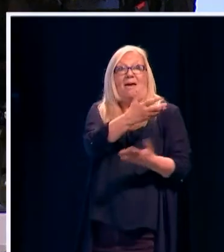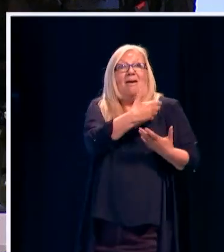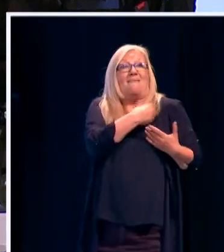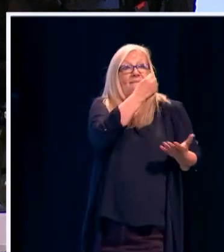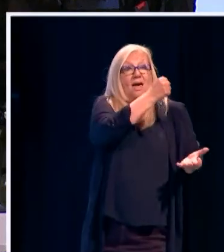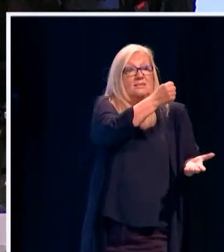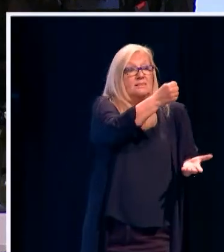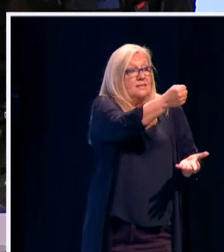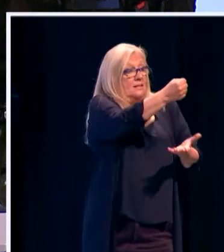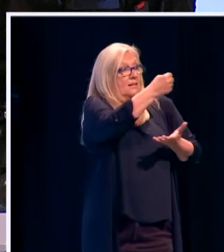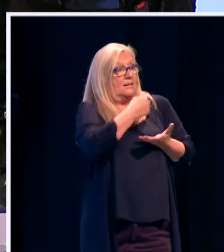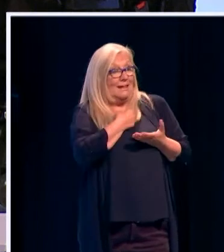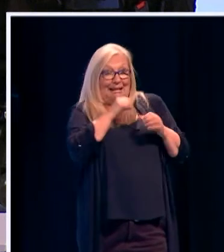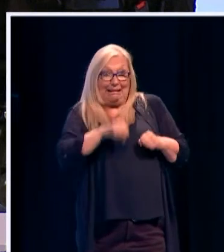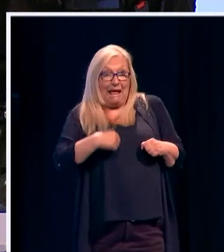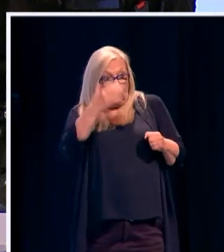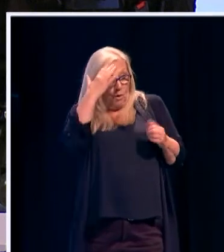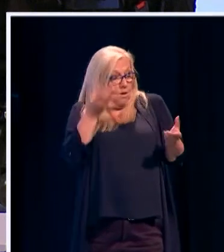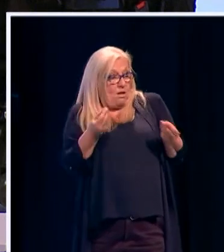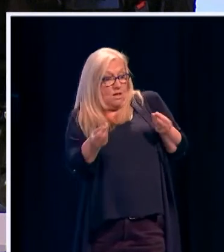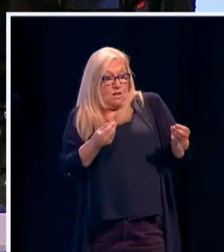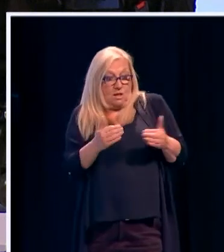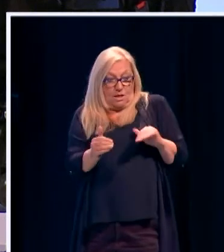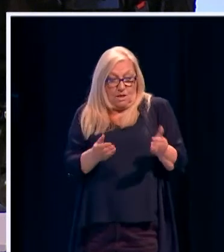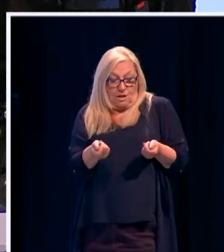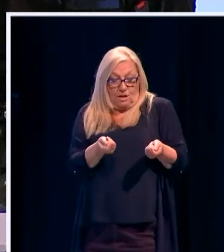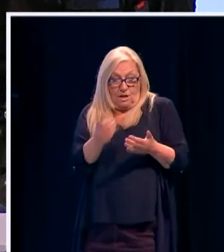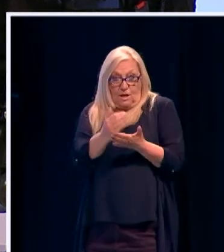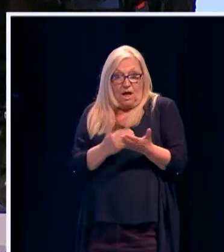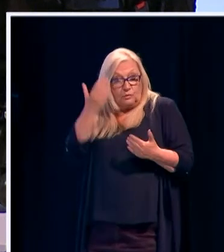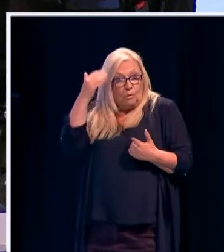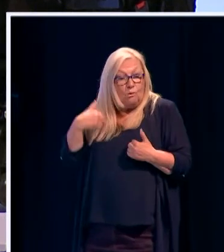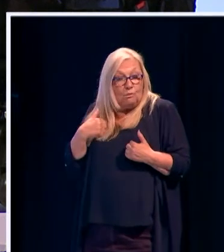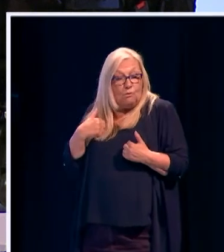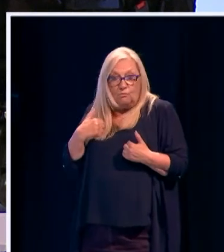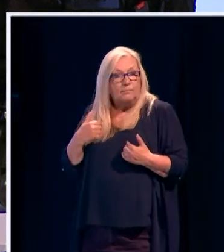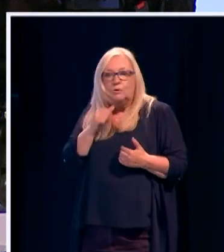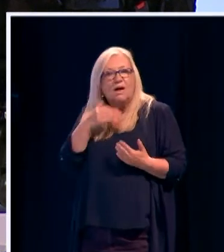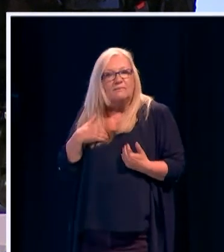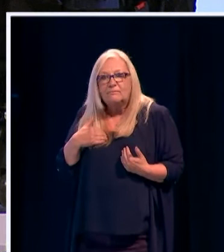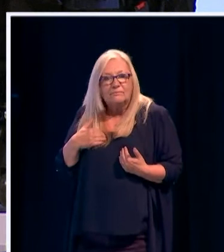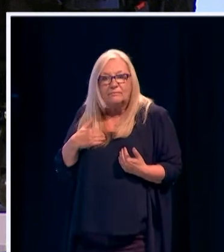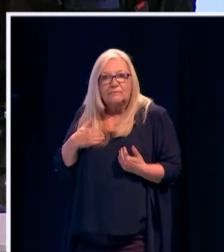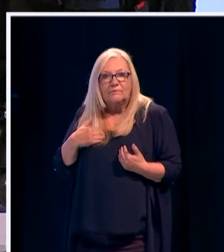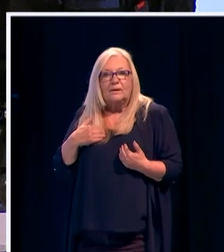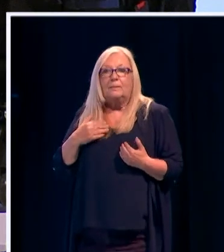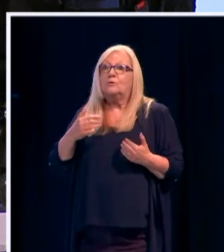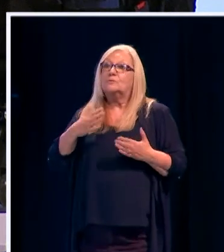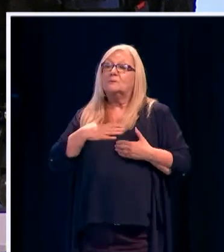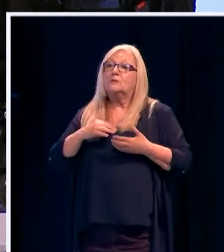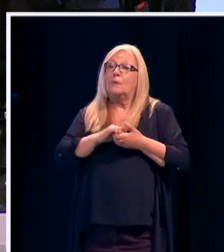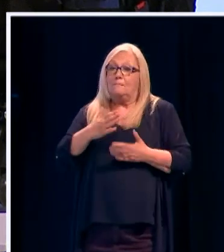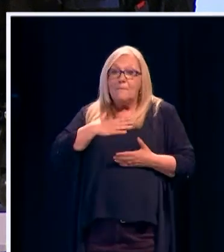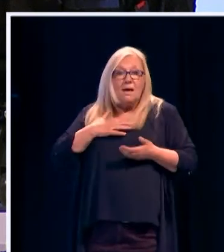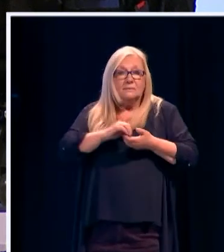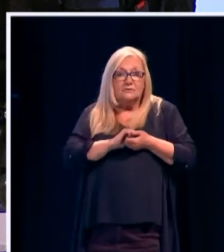look from an indigenous persons with disabilities, DPOs, we don't have that because we are a loose network. In my country,